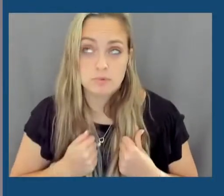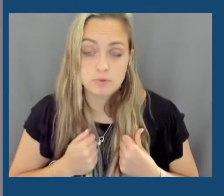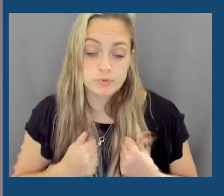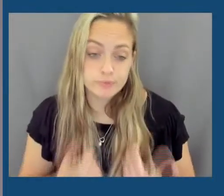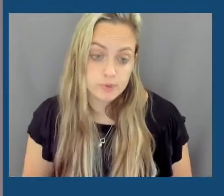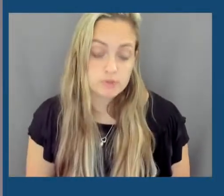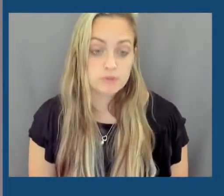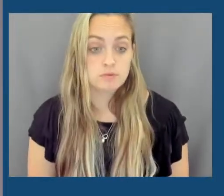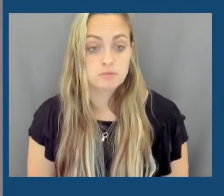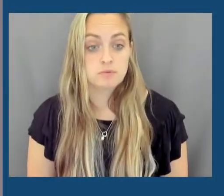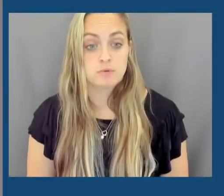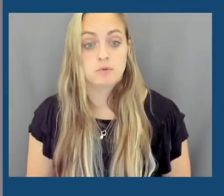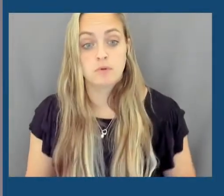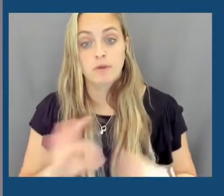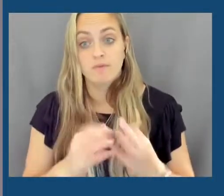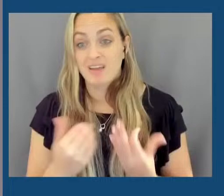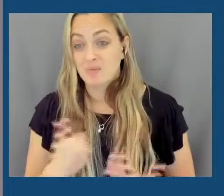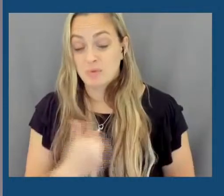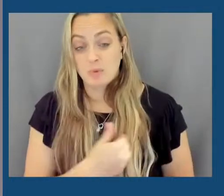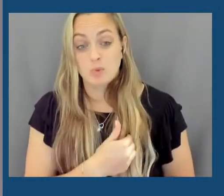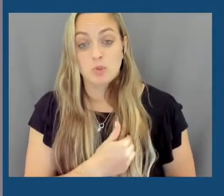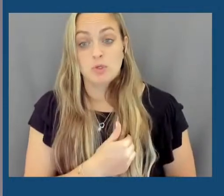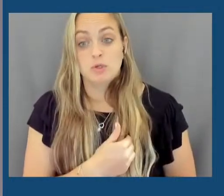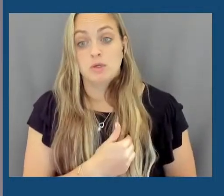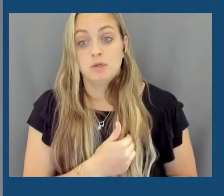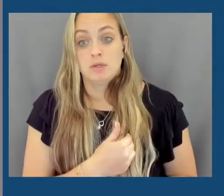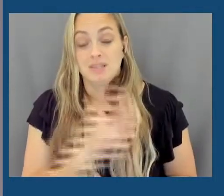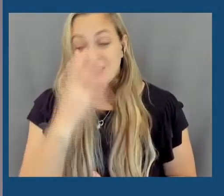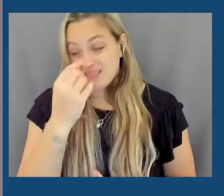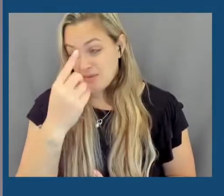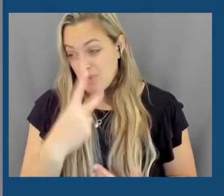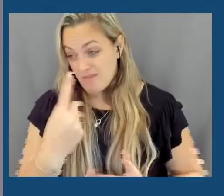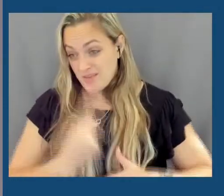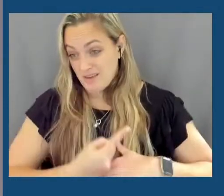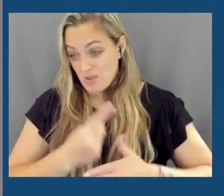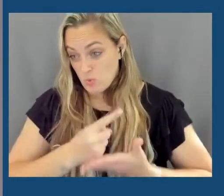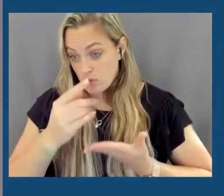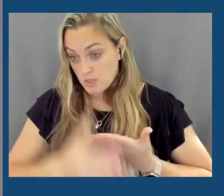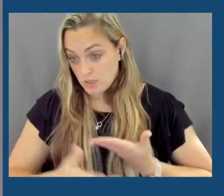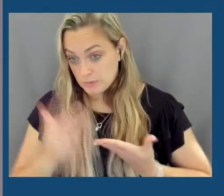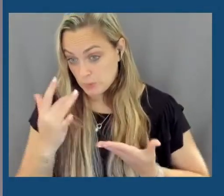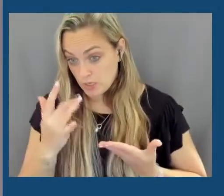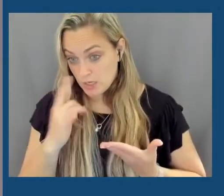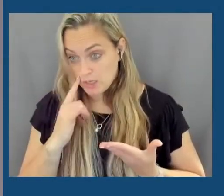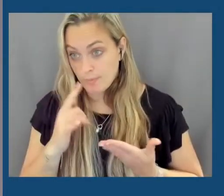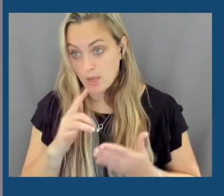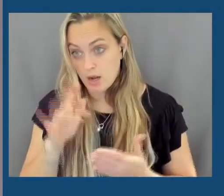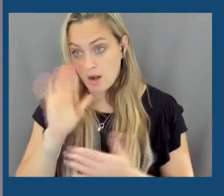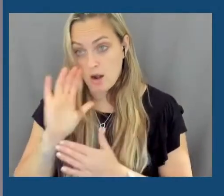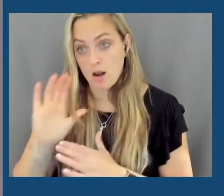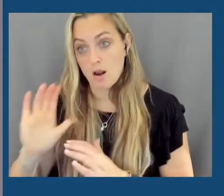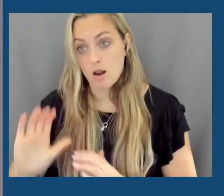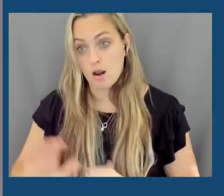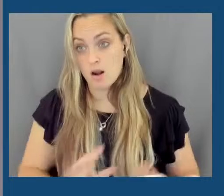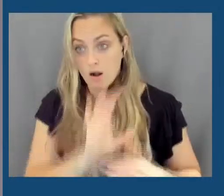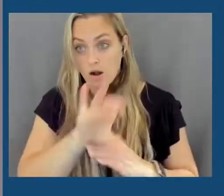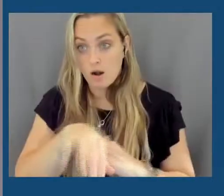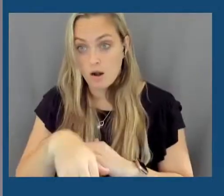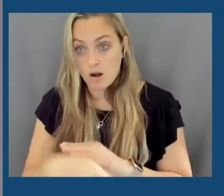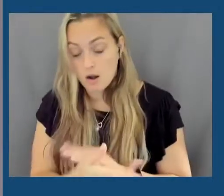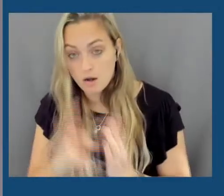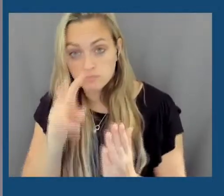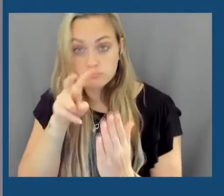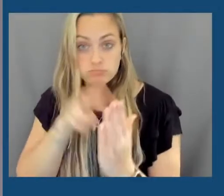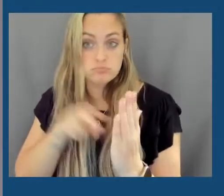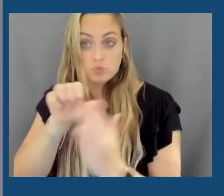family members who sleep half the day on a weekend because they've been on social media all night. I said, who are they talking to? Isn't anybody